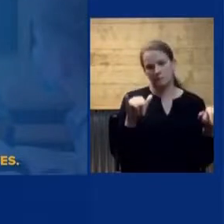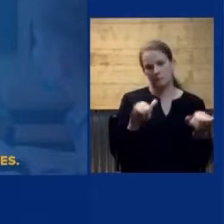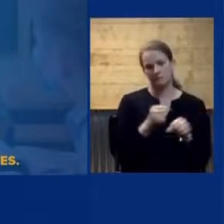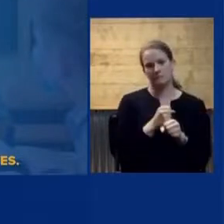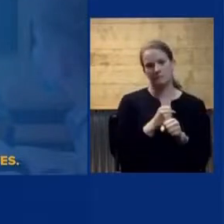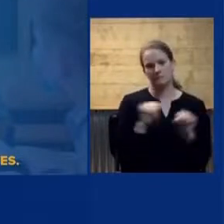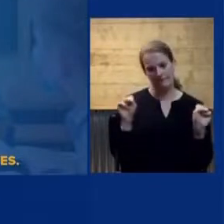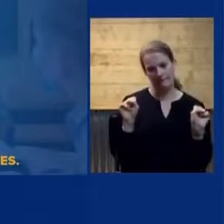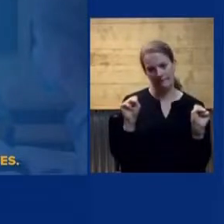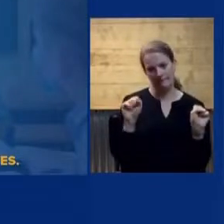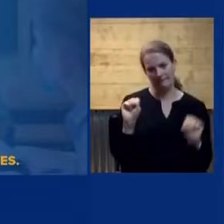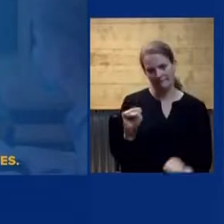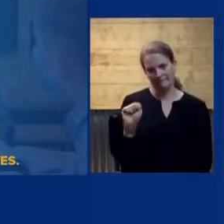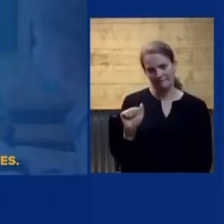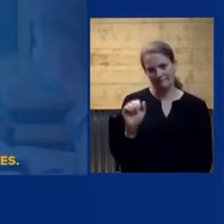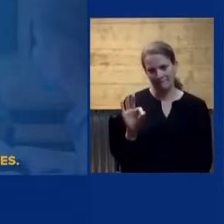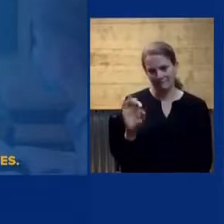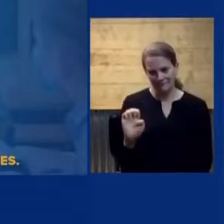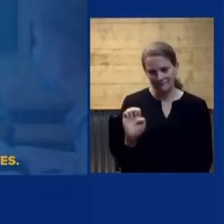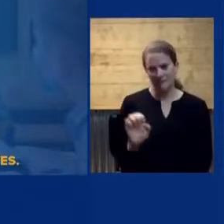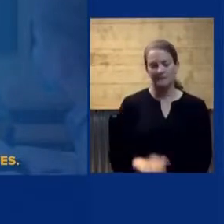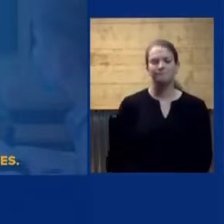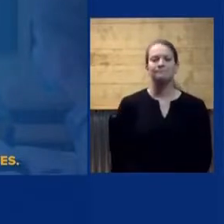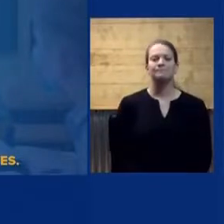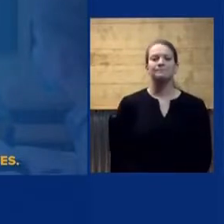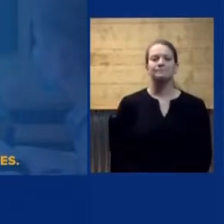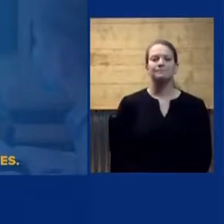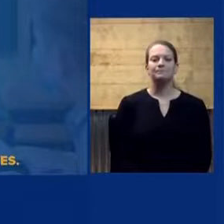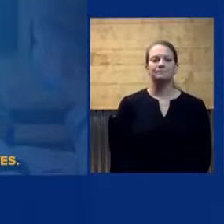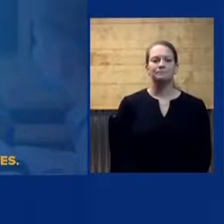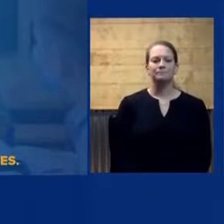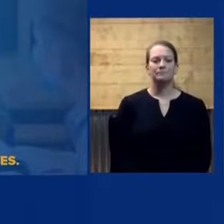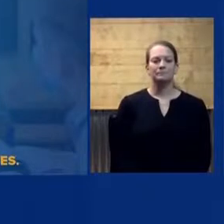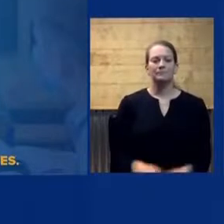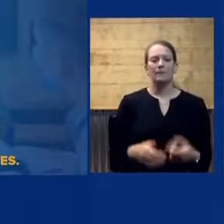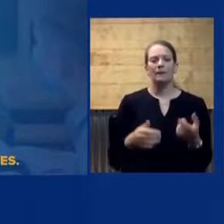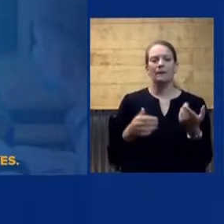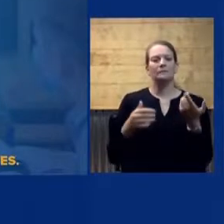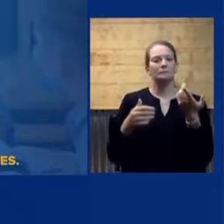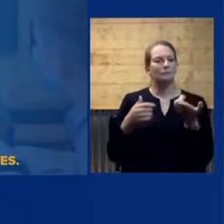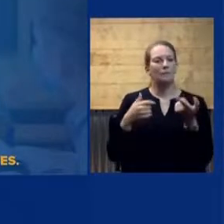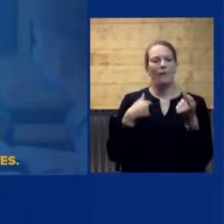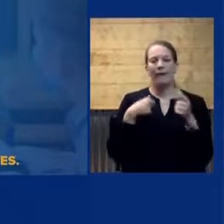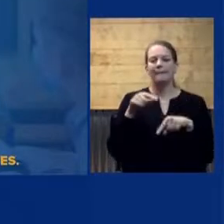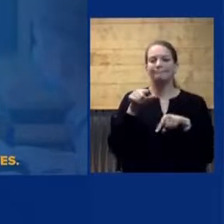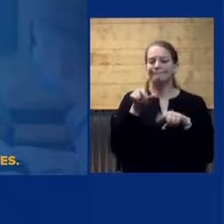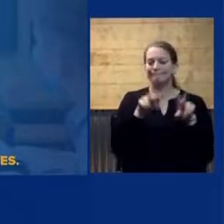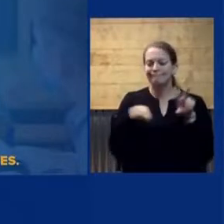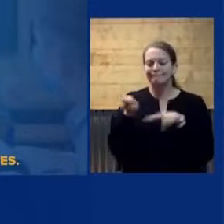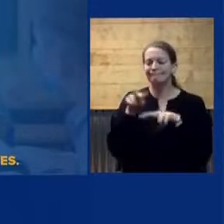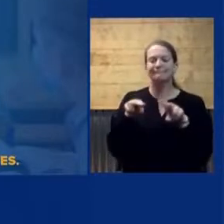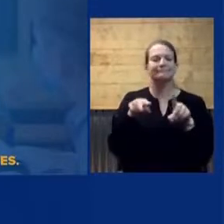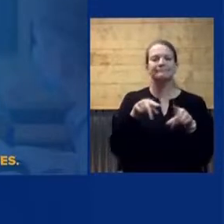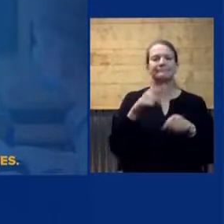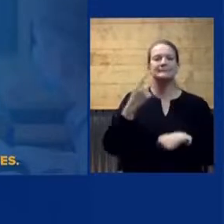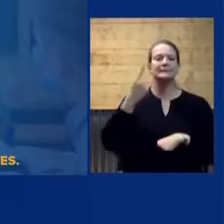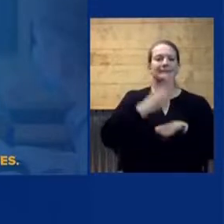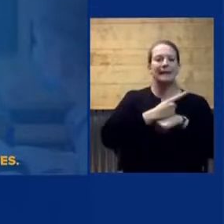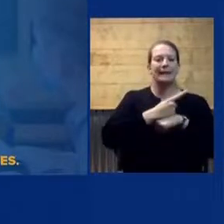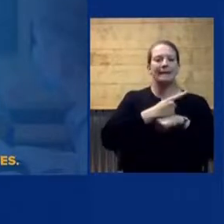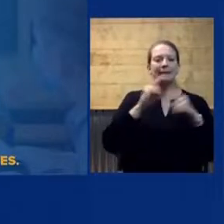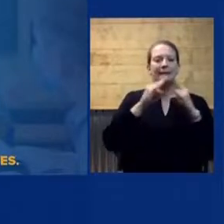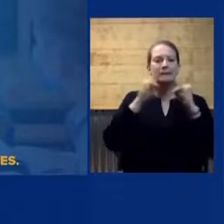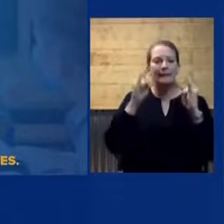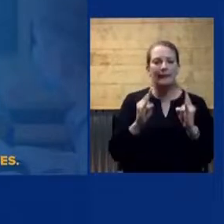the test that I bring to all of these things, day camps, overnight camps, is my child